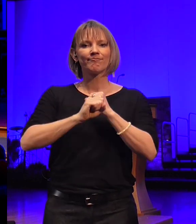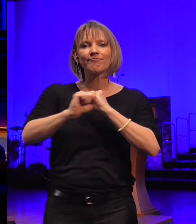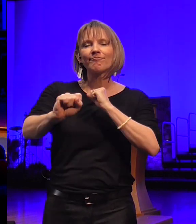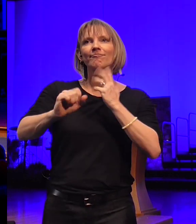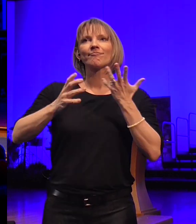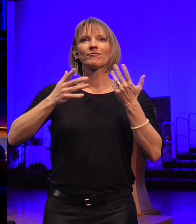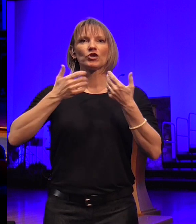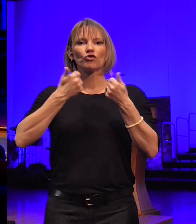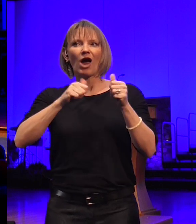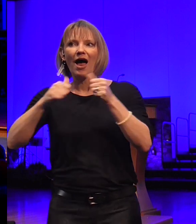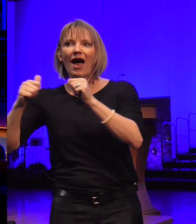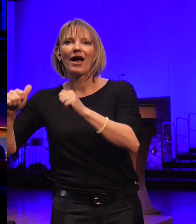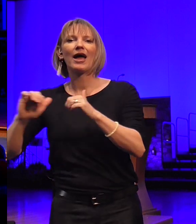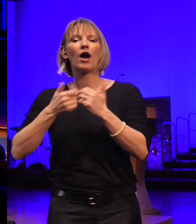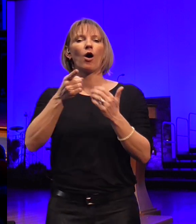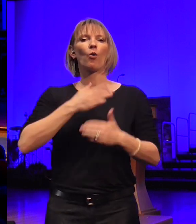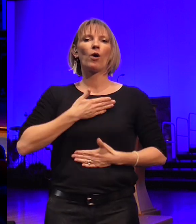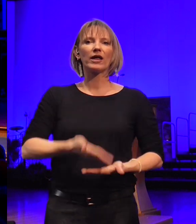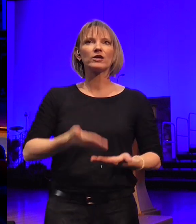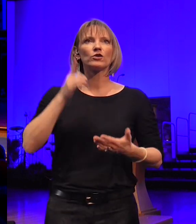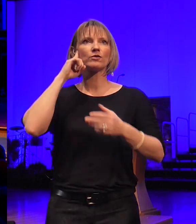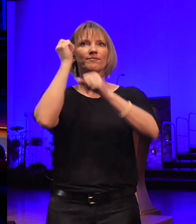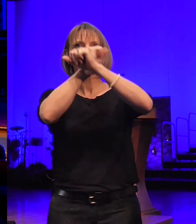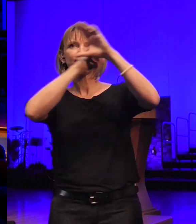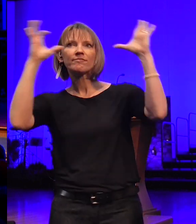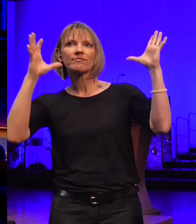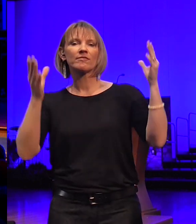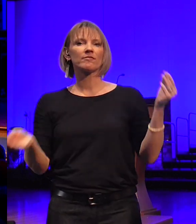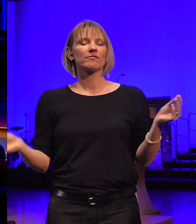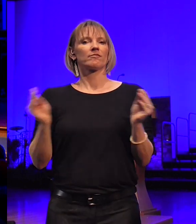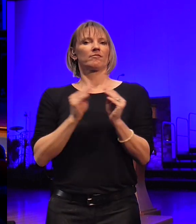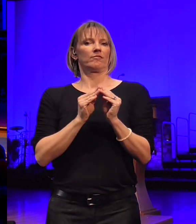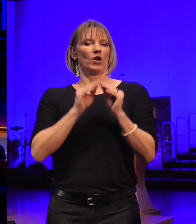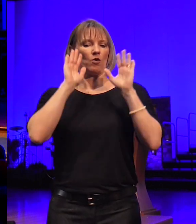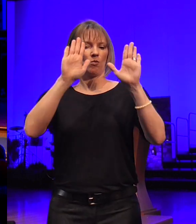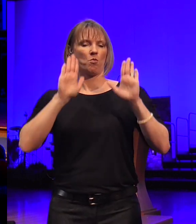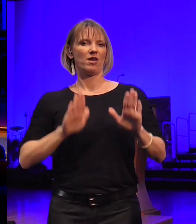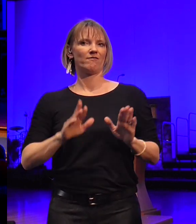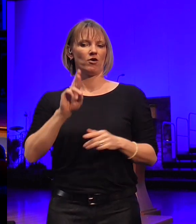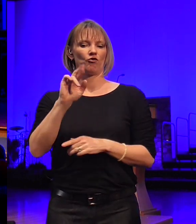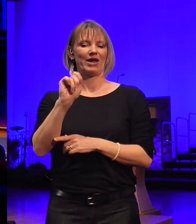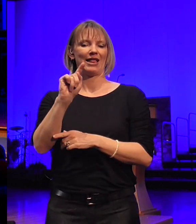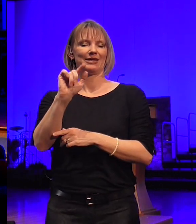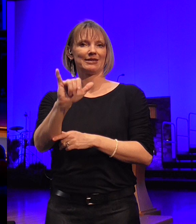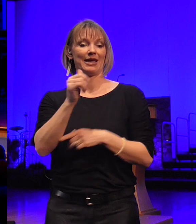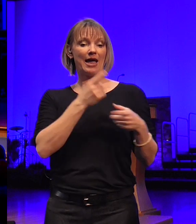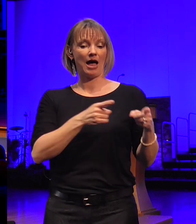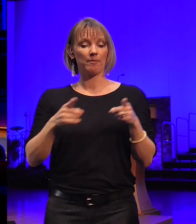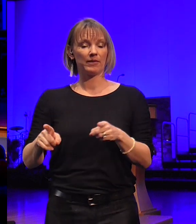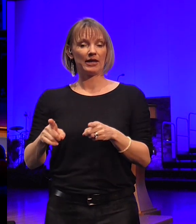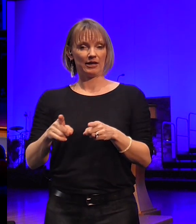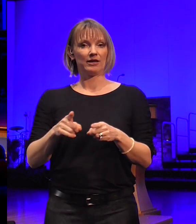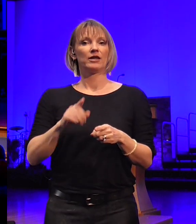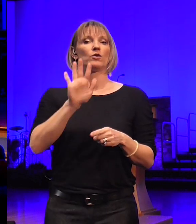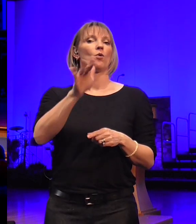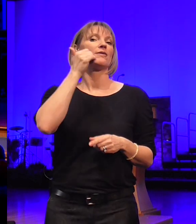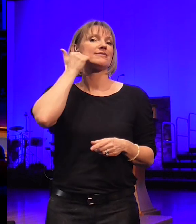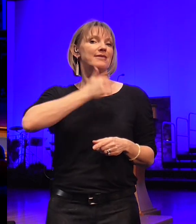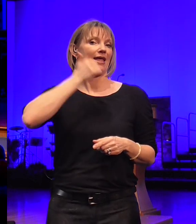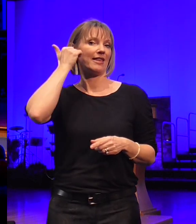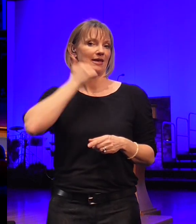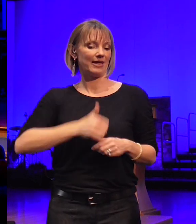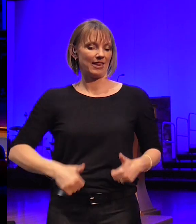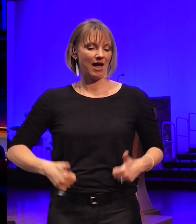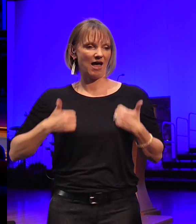willing to envision a grander reality taking place, not just overall, but in your daily